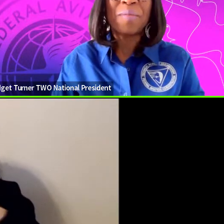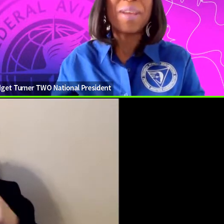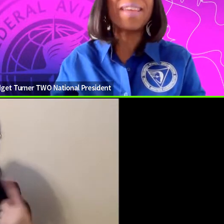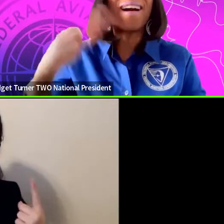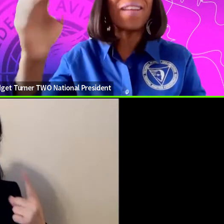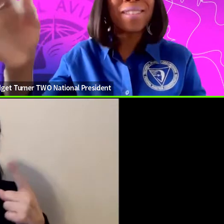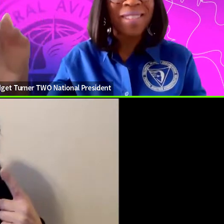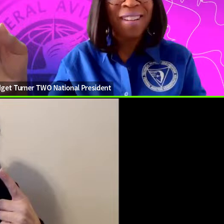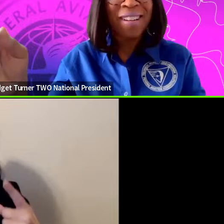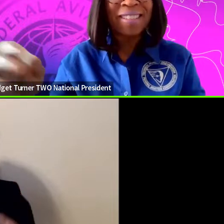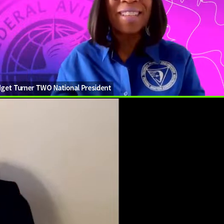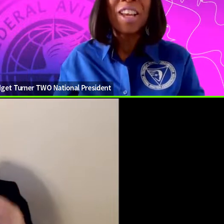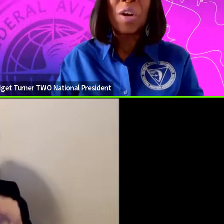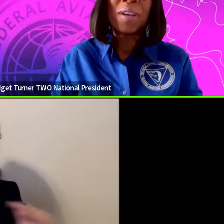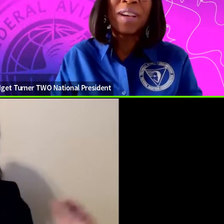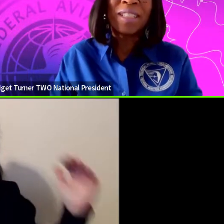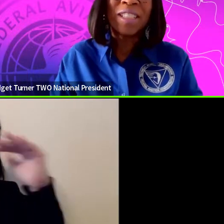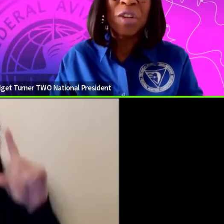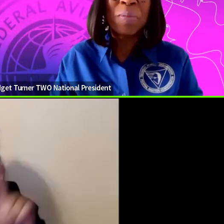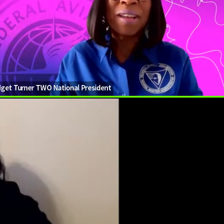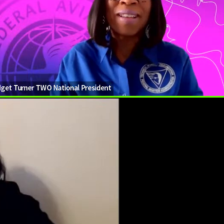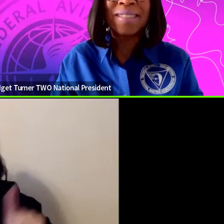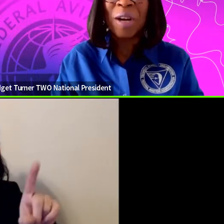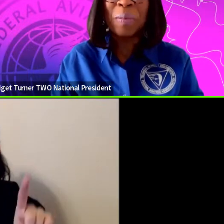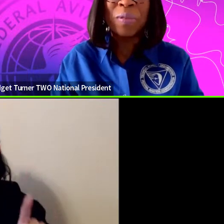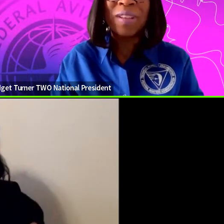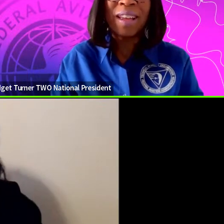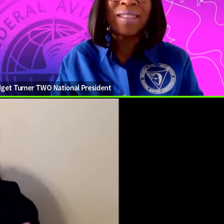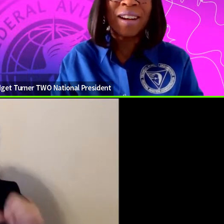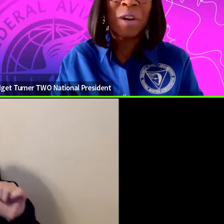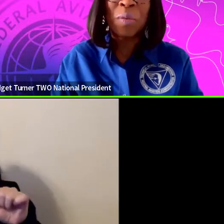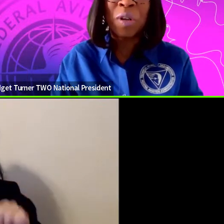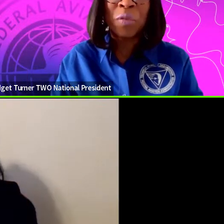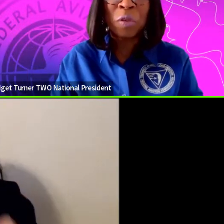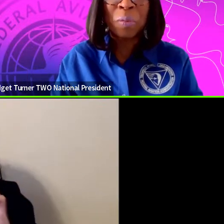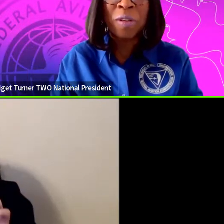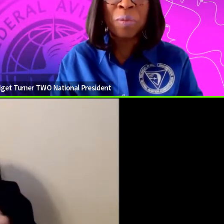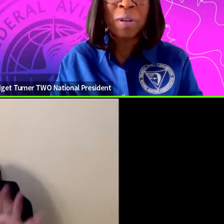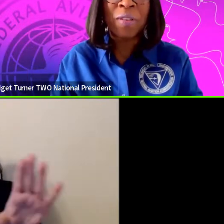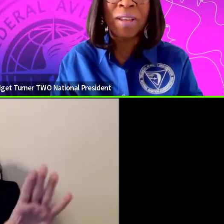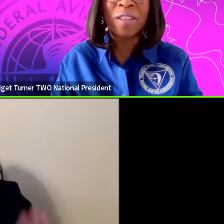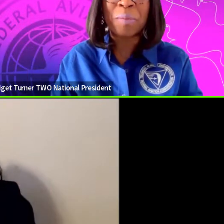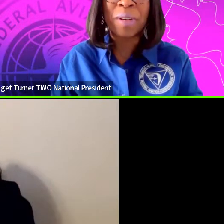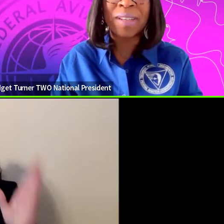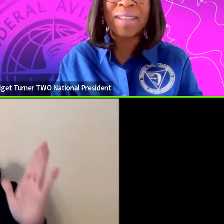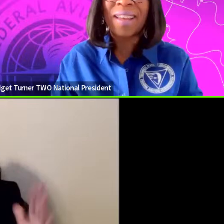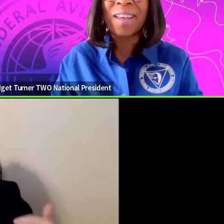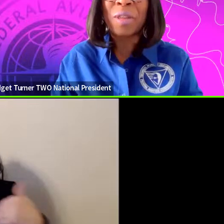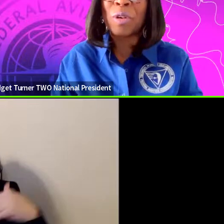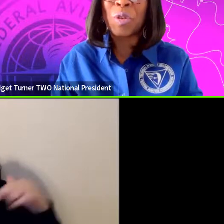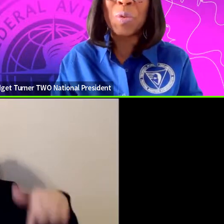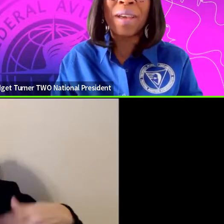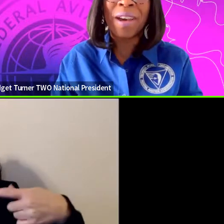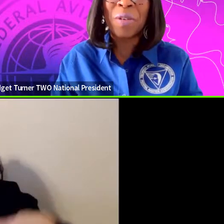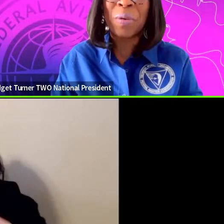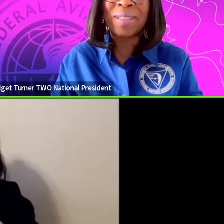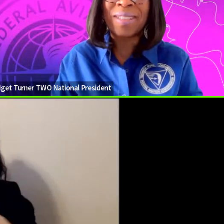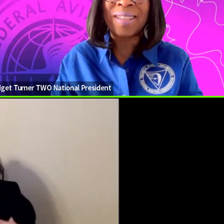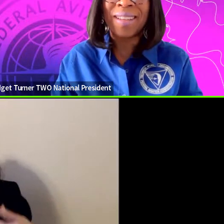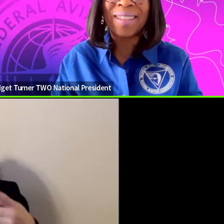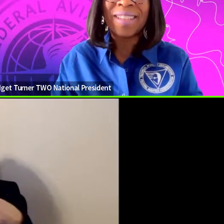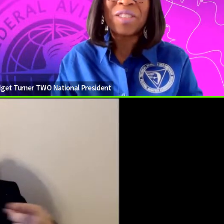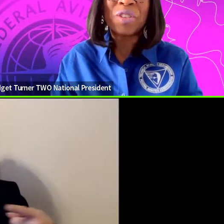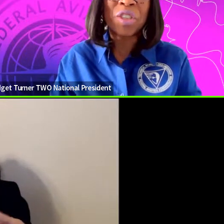for beyond the stars, and we could continue to be examples as our wonderful speakers we have had this month and those who we have